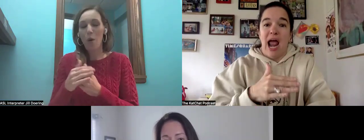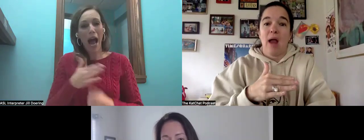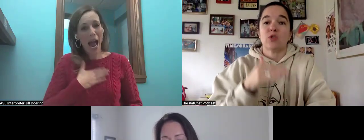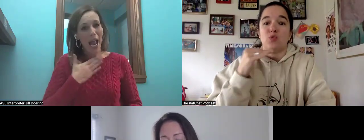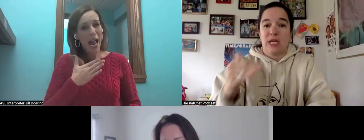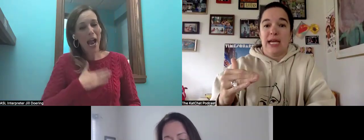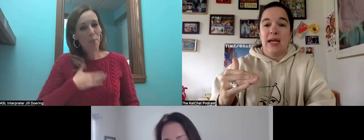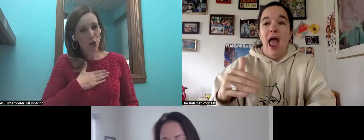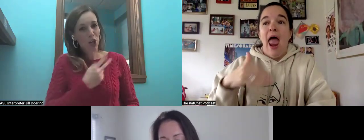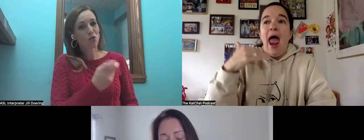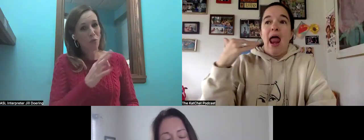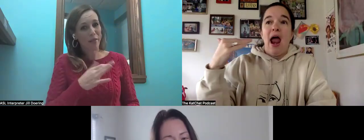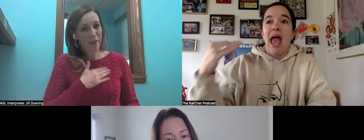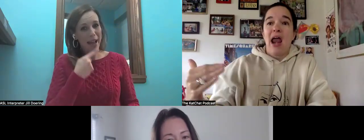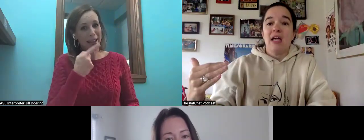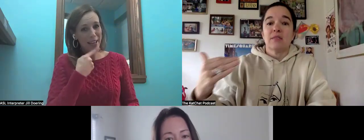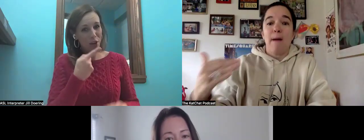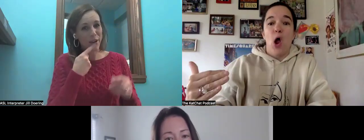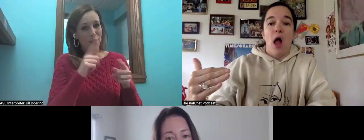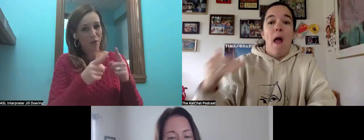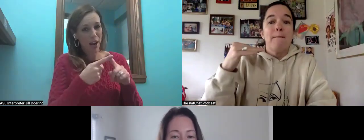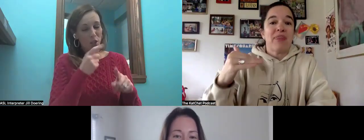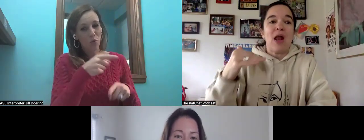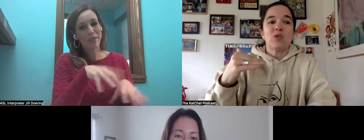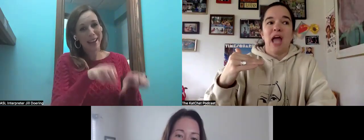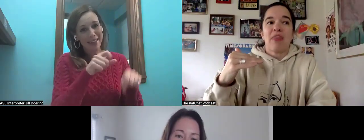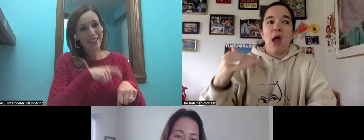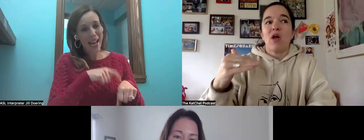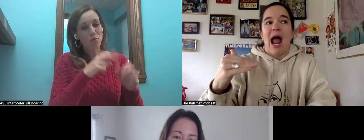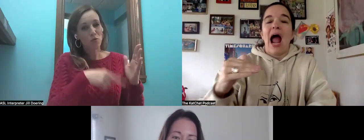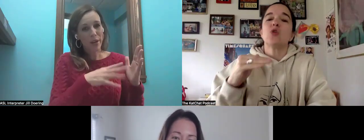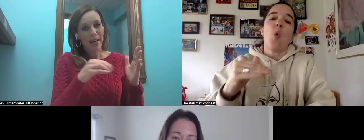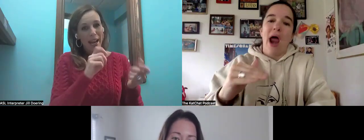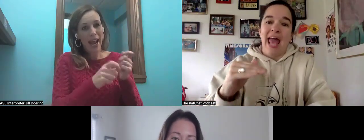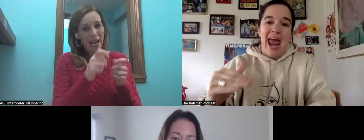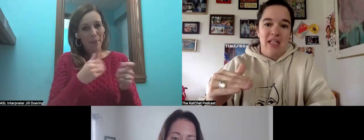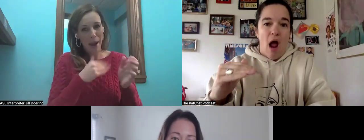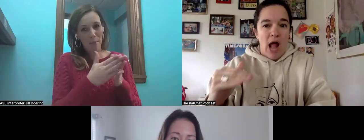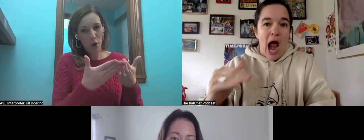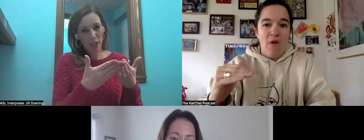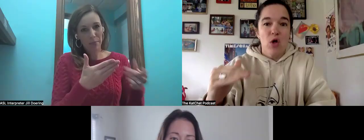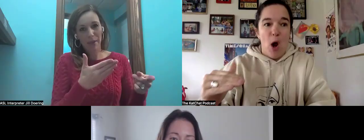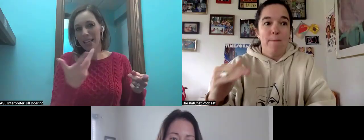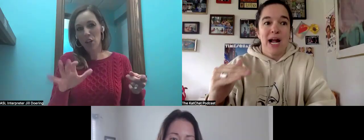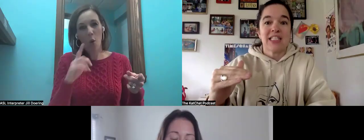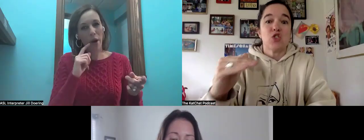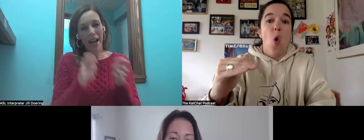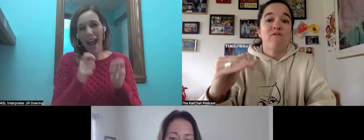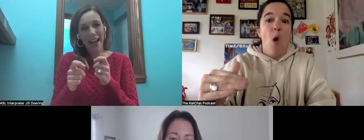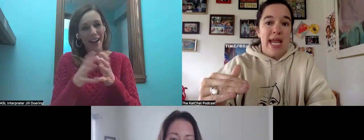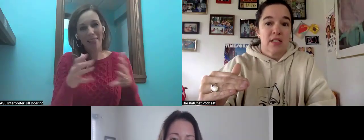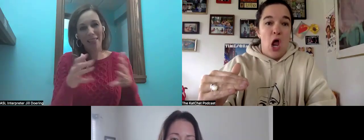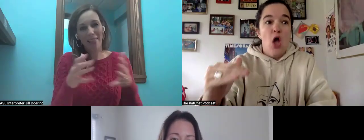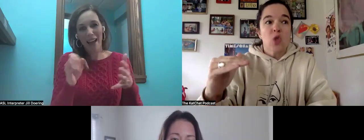their time to read and edit my book. But they were like, I don't want to edit a lot of the book because it's